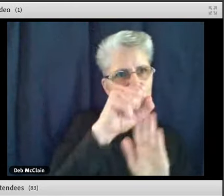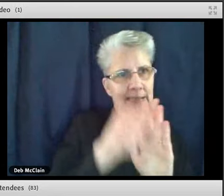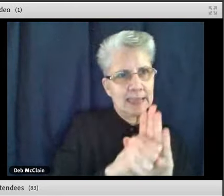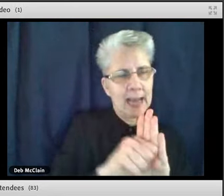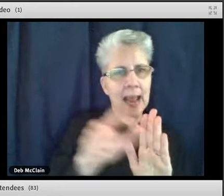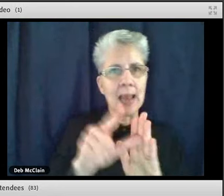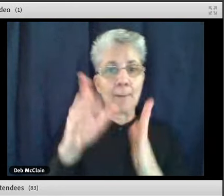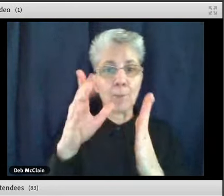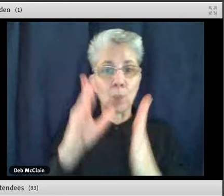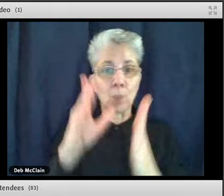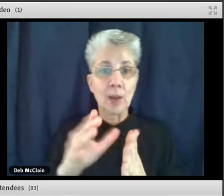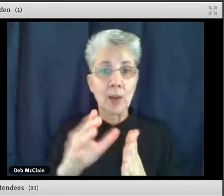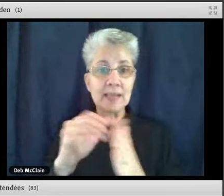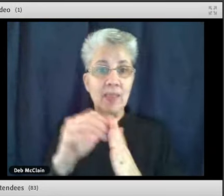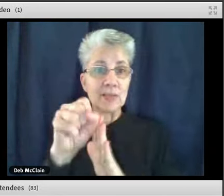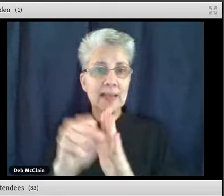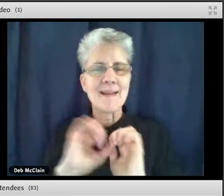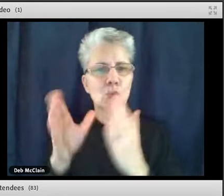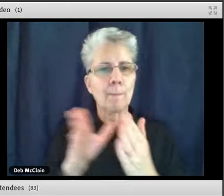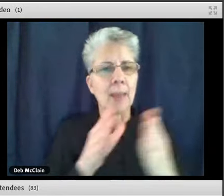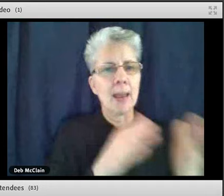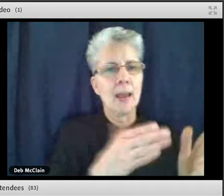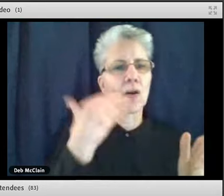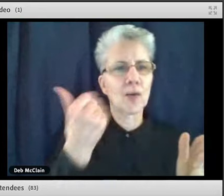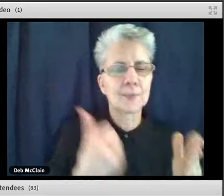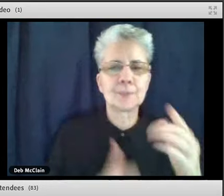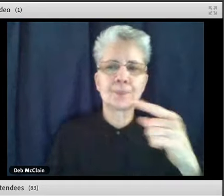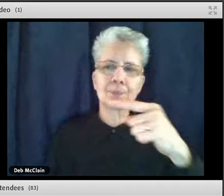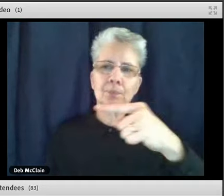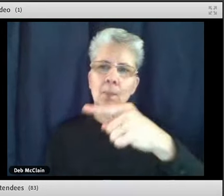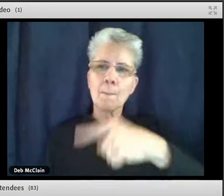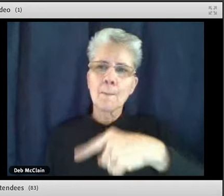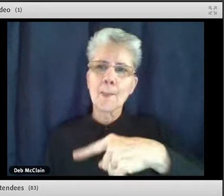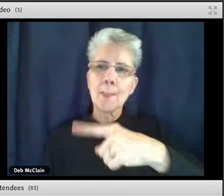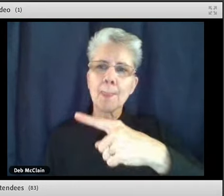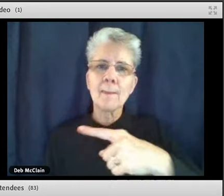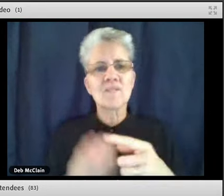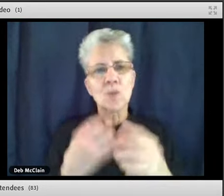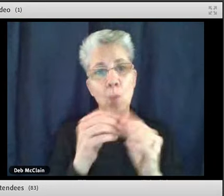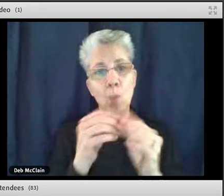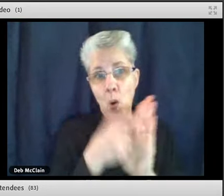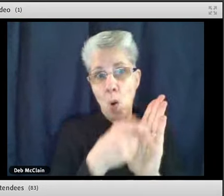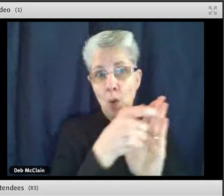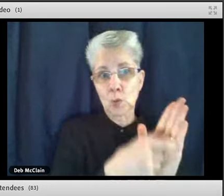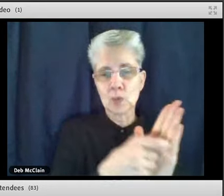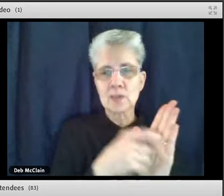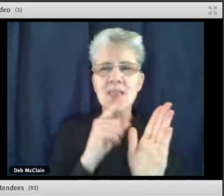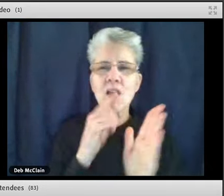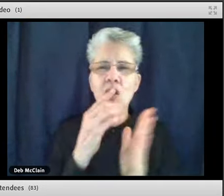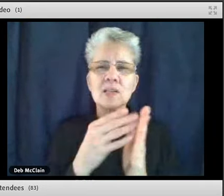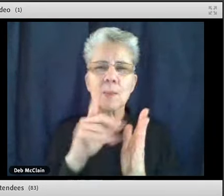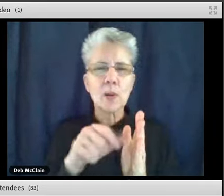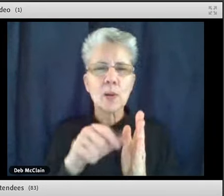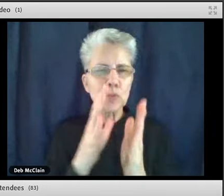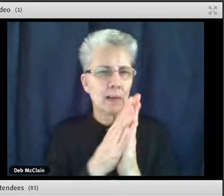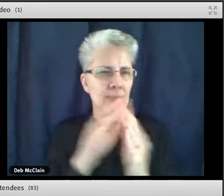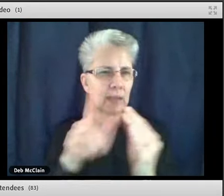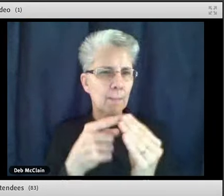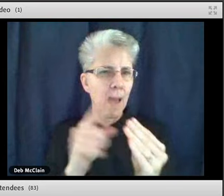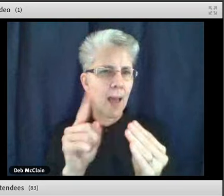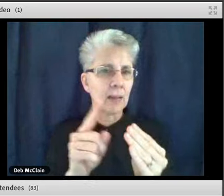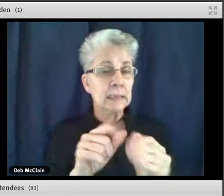Like they're closed, but the technical staff is there. They're closed completely. So it might be fantastic for you to add your library to